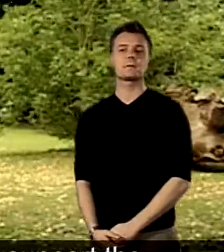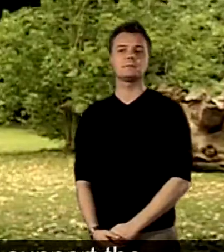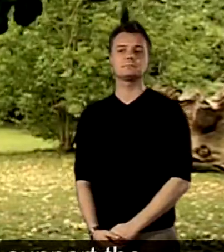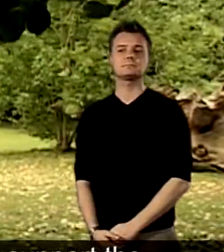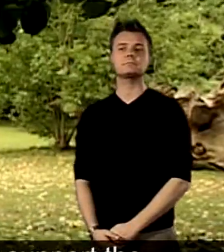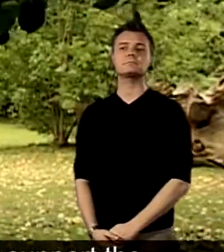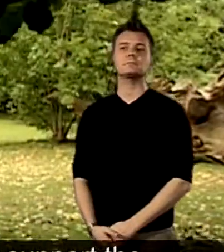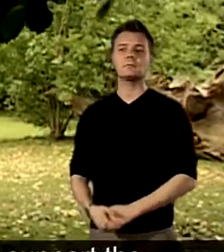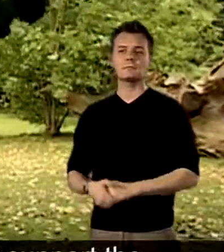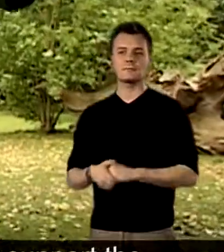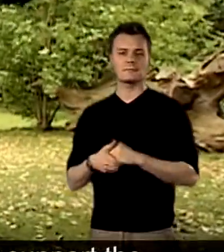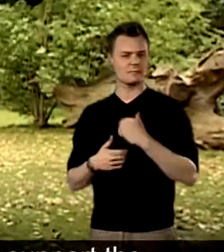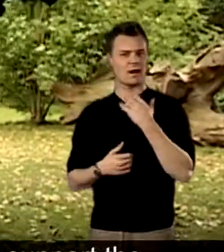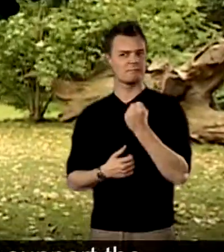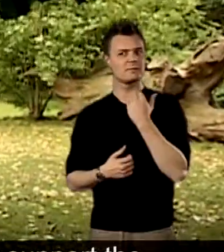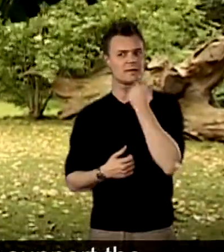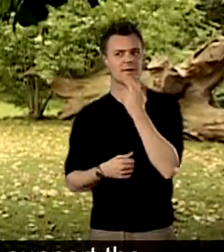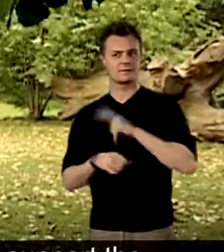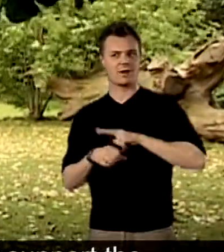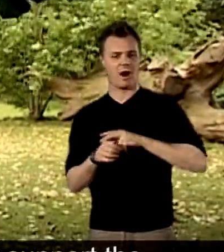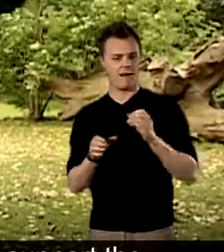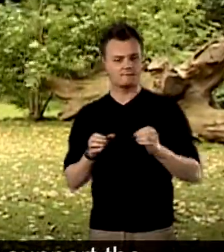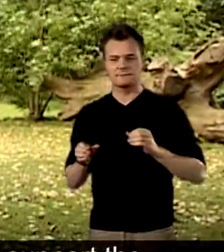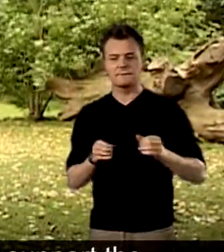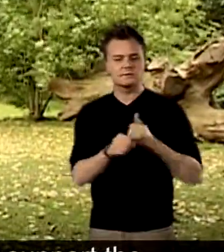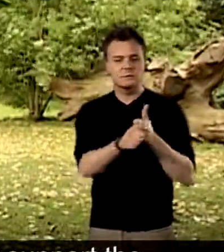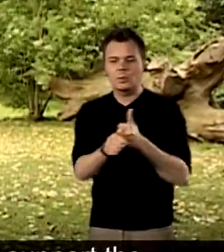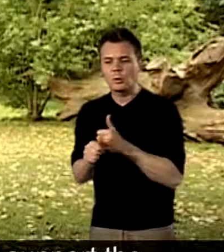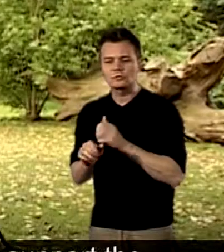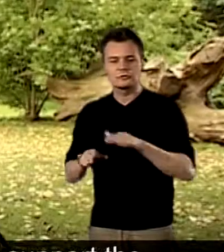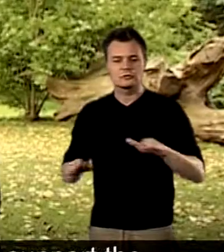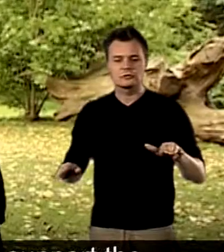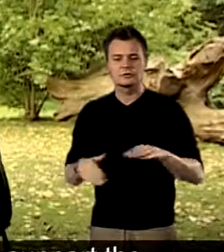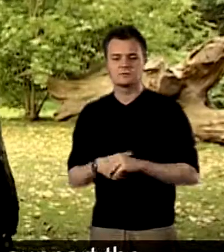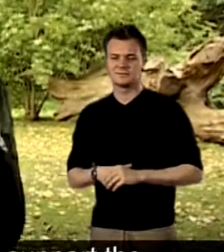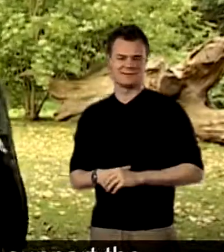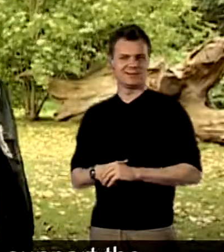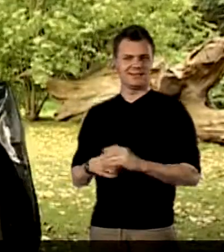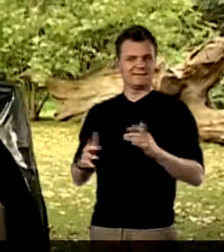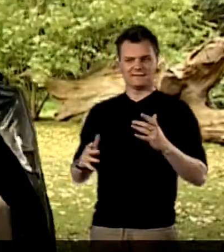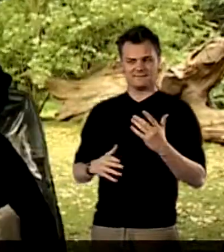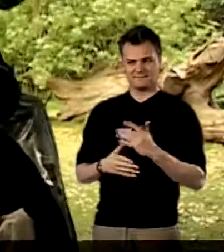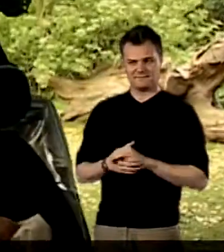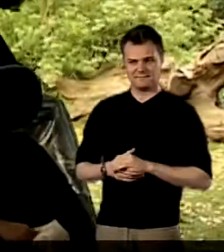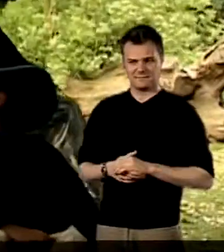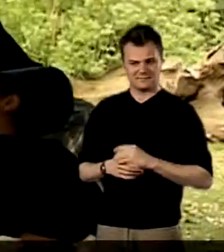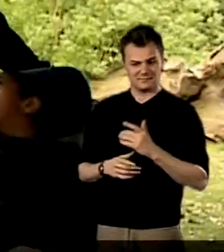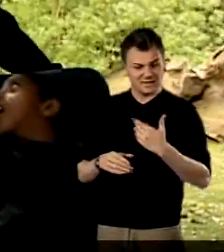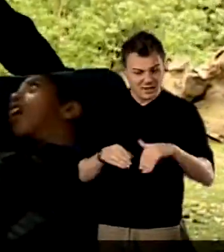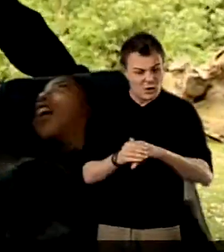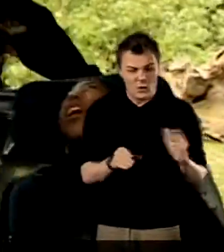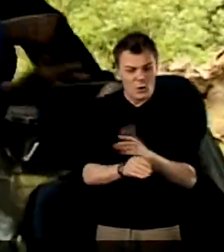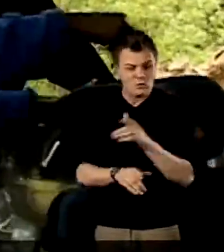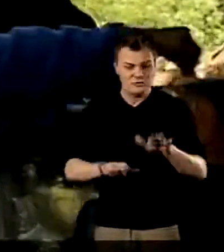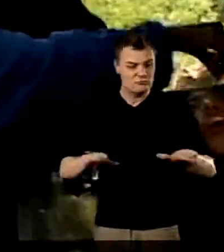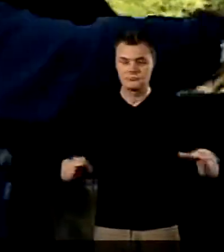We always take enough staff to support the children. We wouldn't go on any trip that didn't enable us to include all the